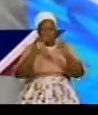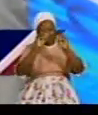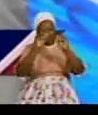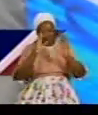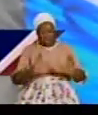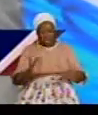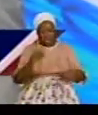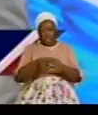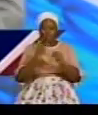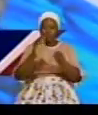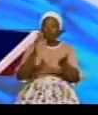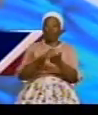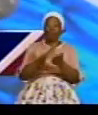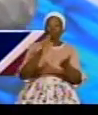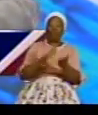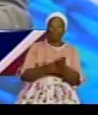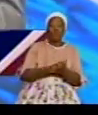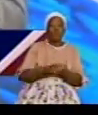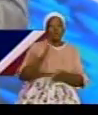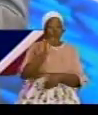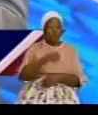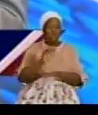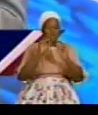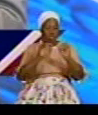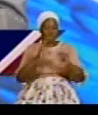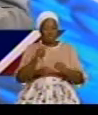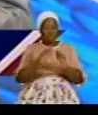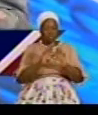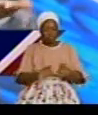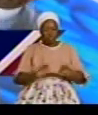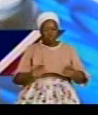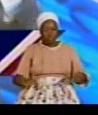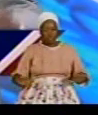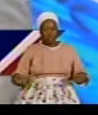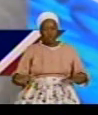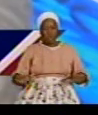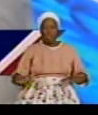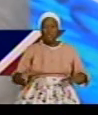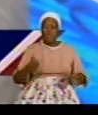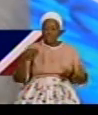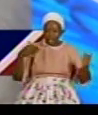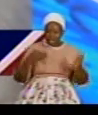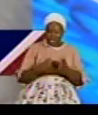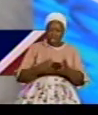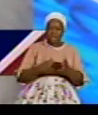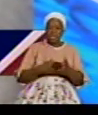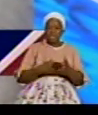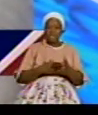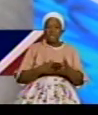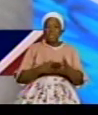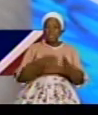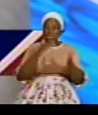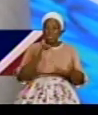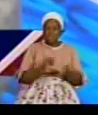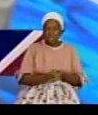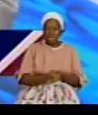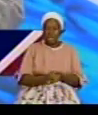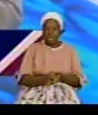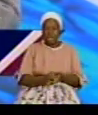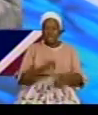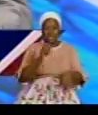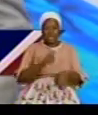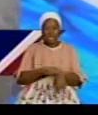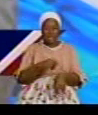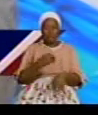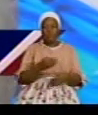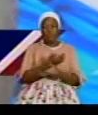the school will teach the children that this is the age of freedom, age